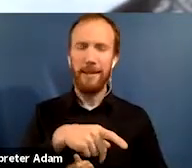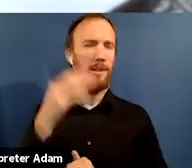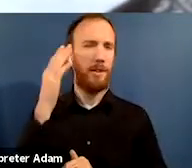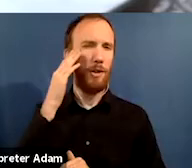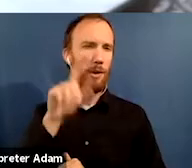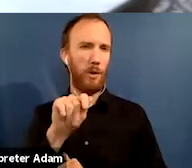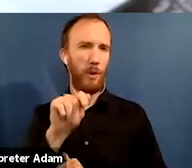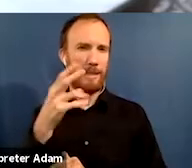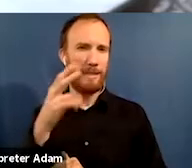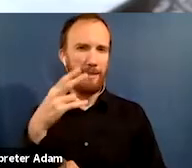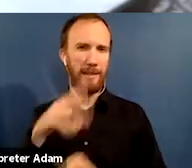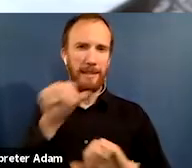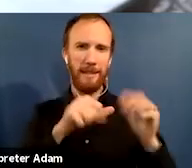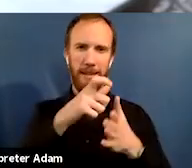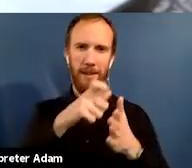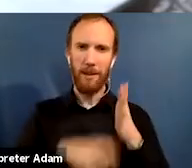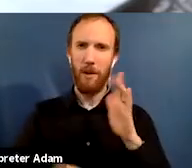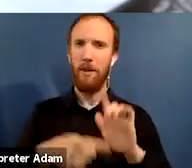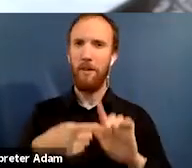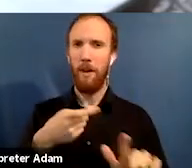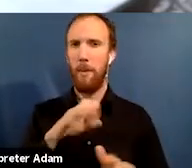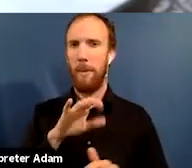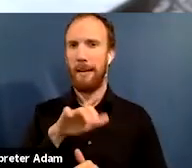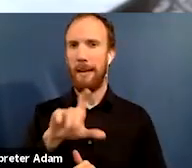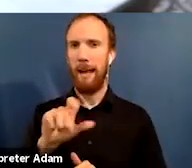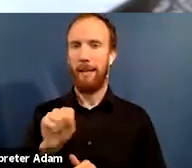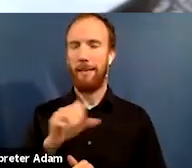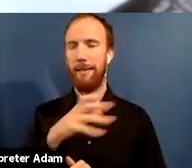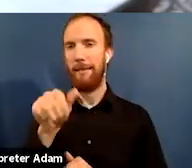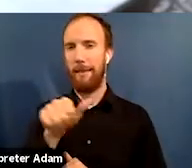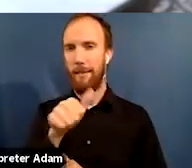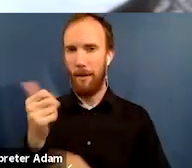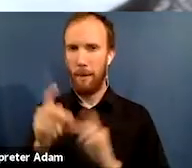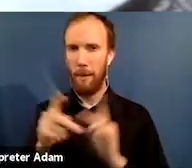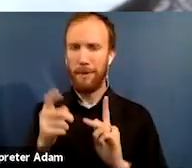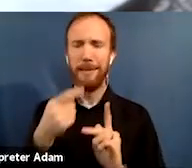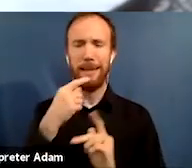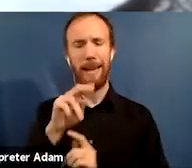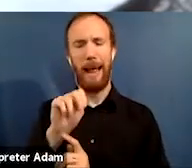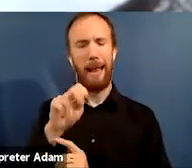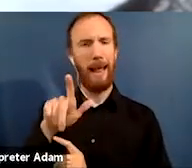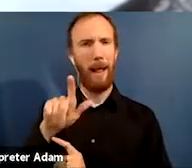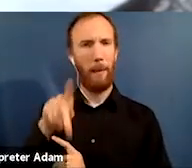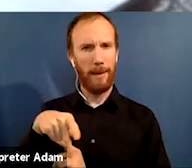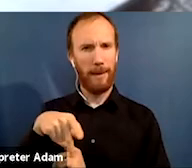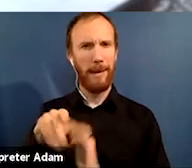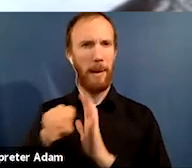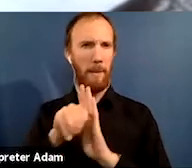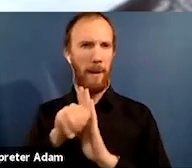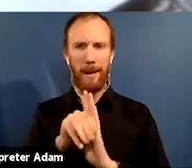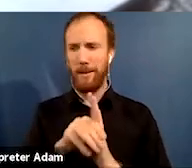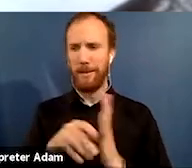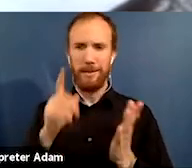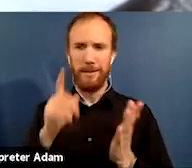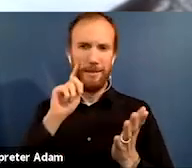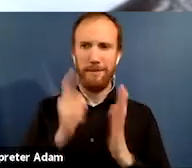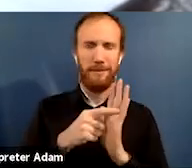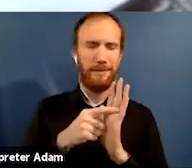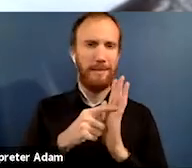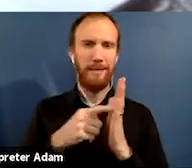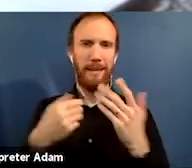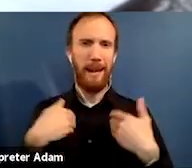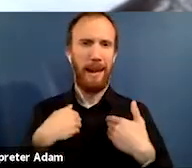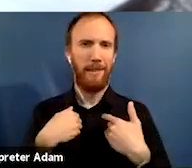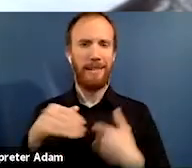article by Kaliskin et al. That shows that NLP models pick up on some undesirable biases, the same undesirable biases as humans. And I'm